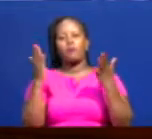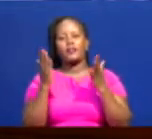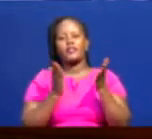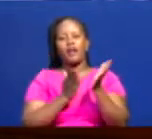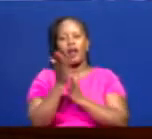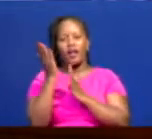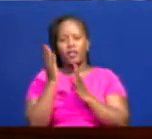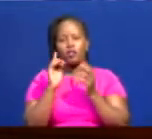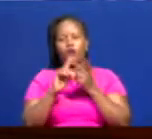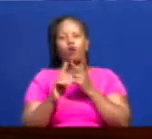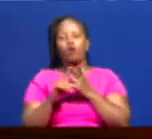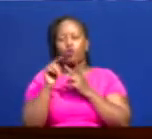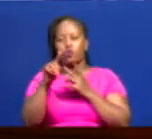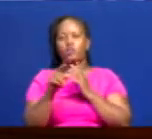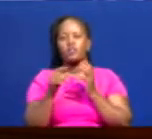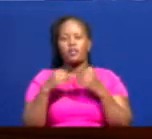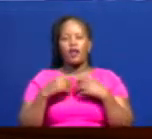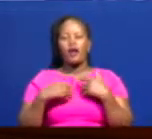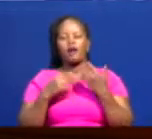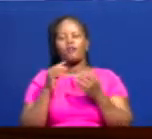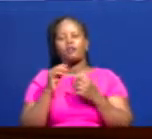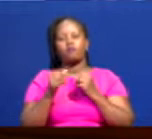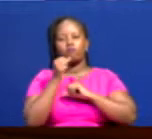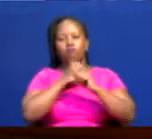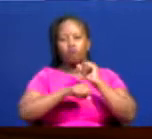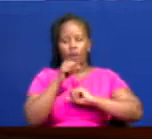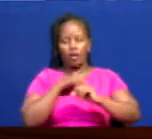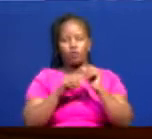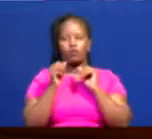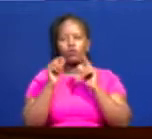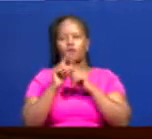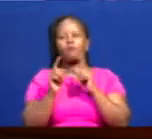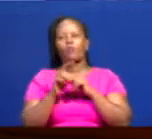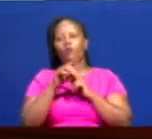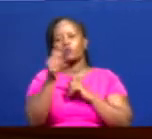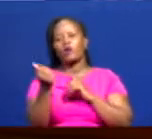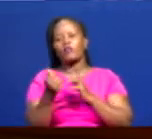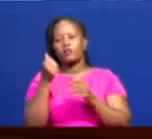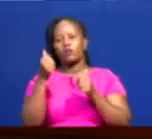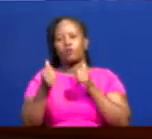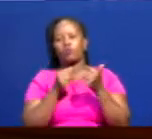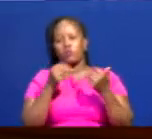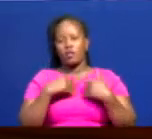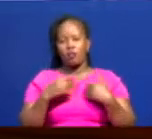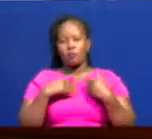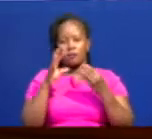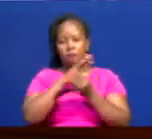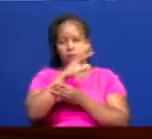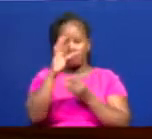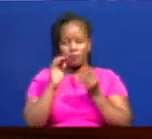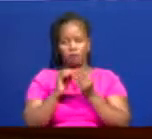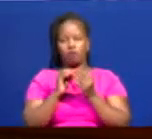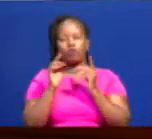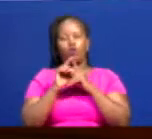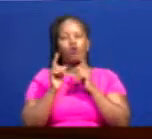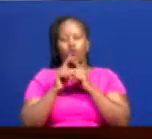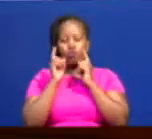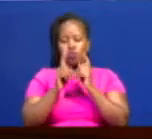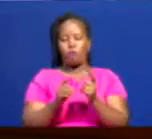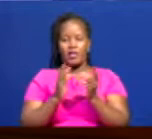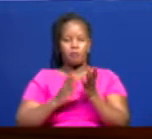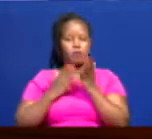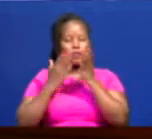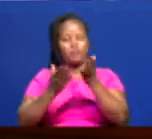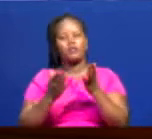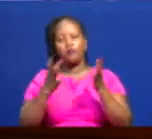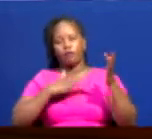It's also an administrative action under Article 47 and Article 40 respectively, and it must be subjected to